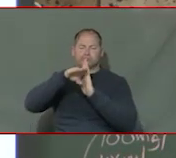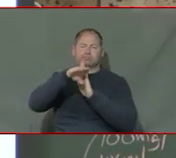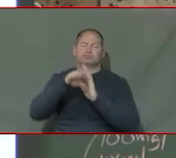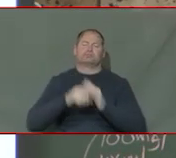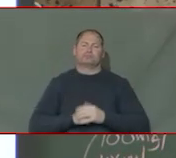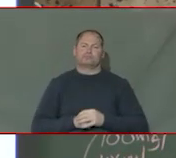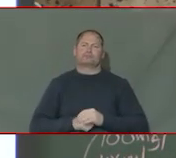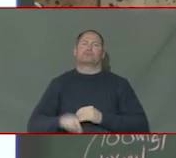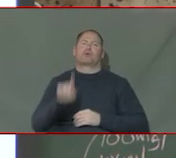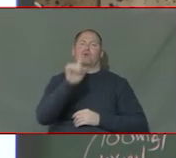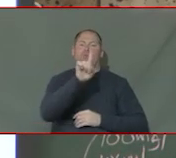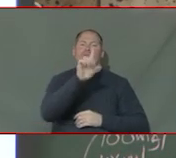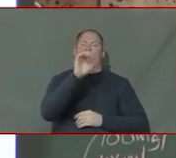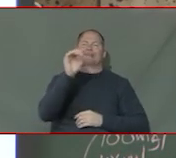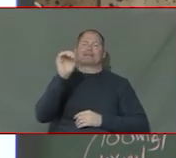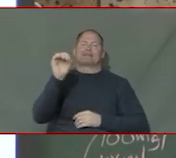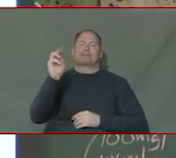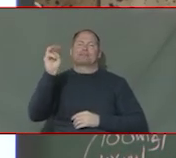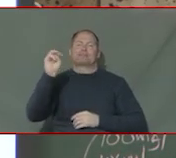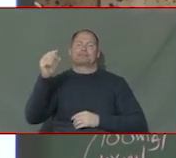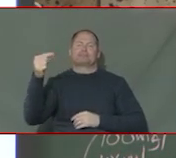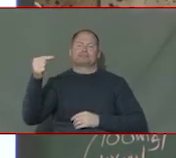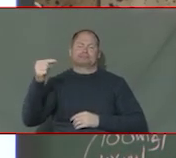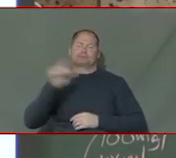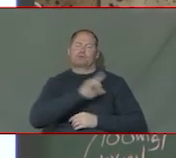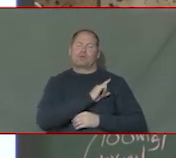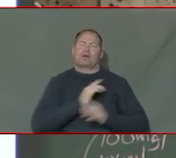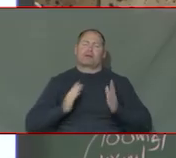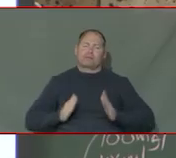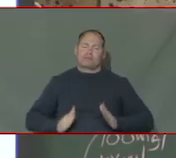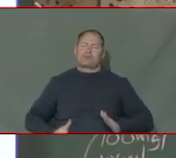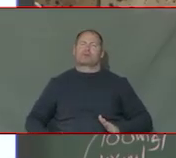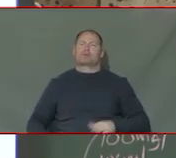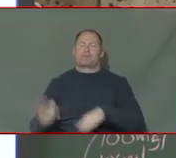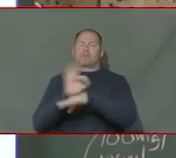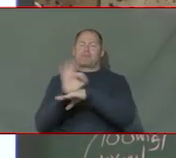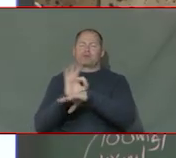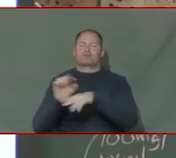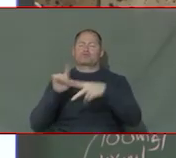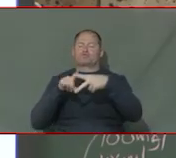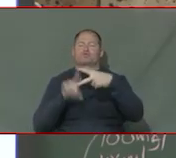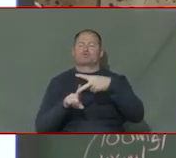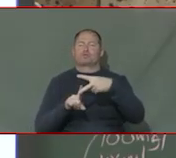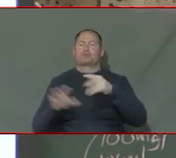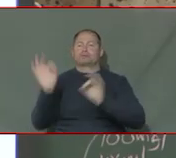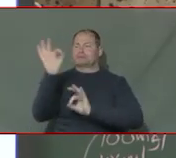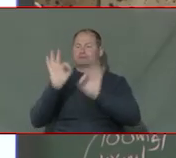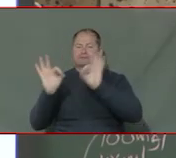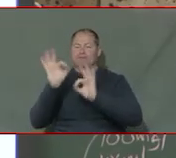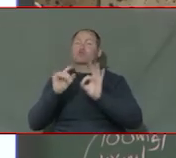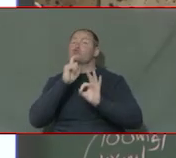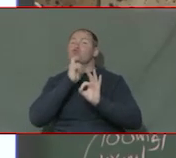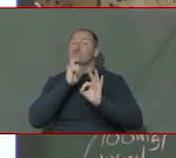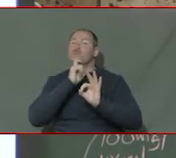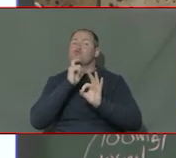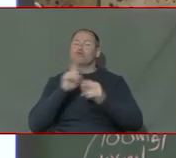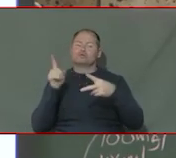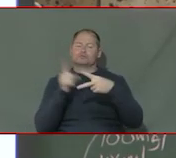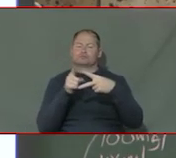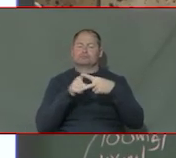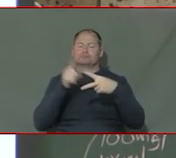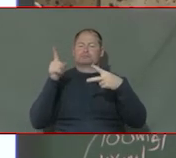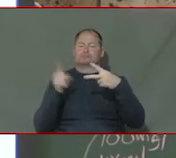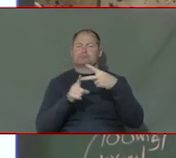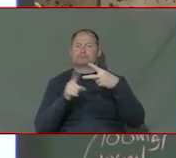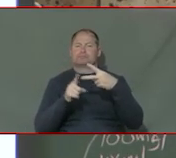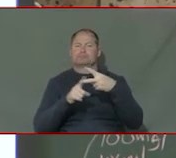100 milligram of glucose now, because the body has made two plans. It encouraged the cells to take the glucose out of the blood